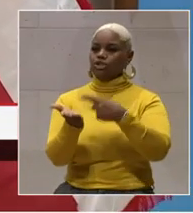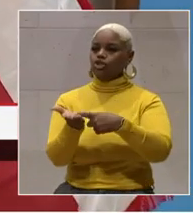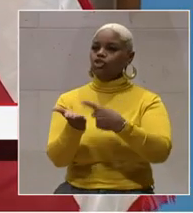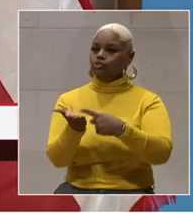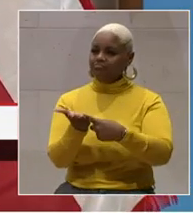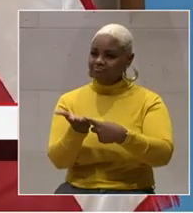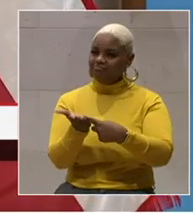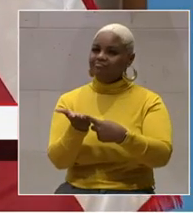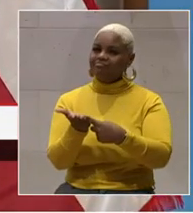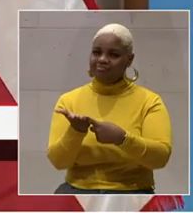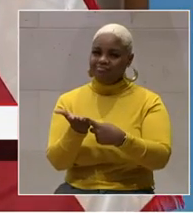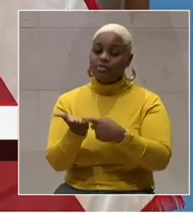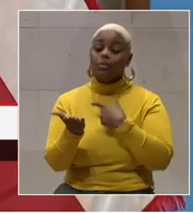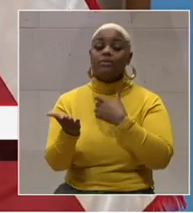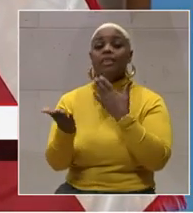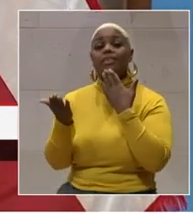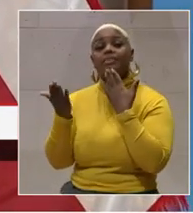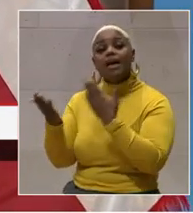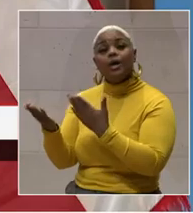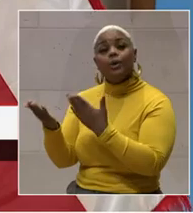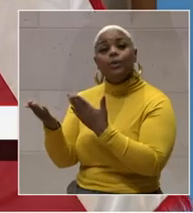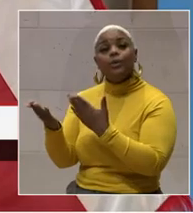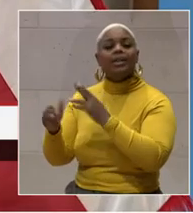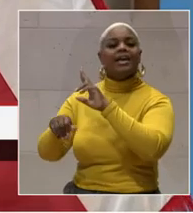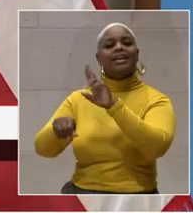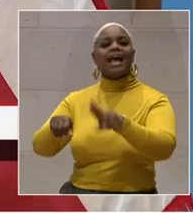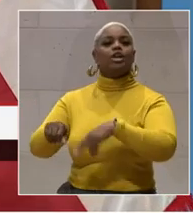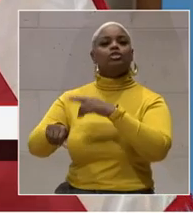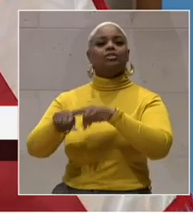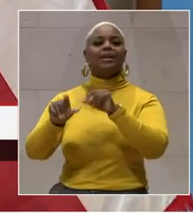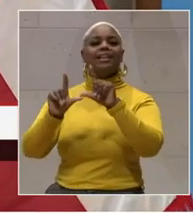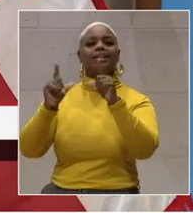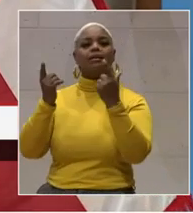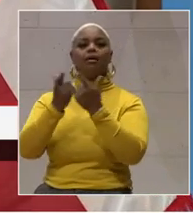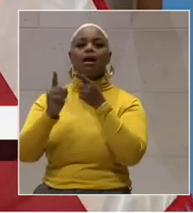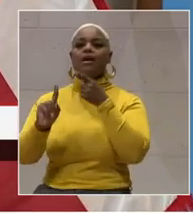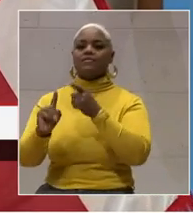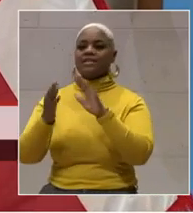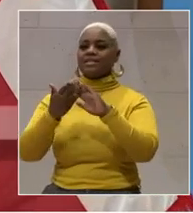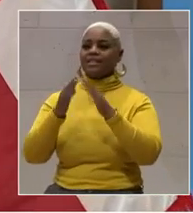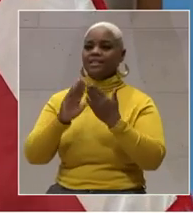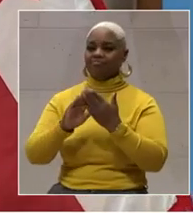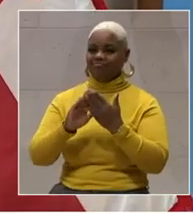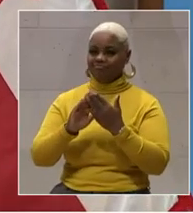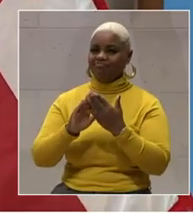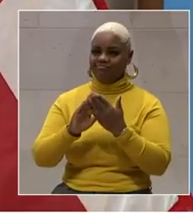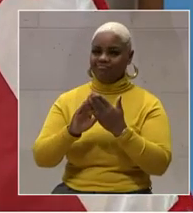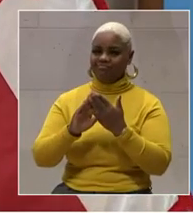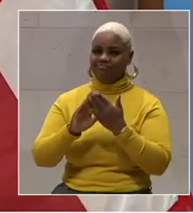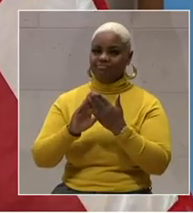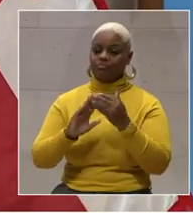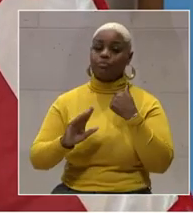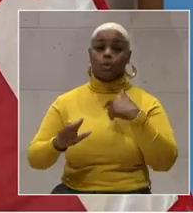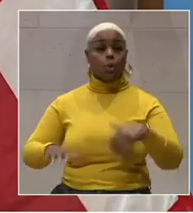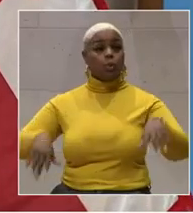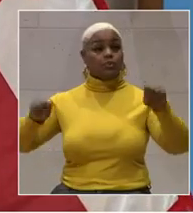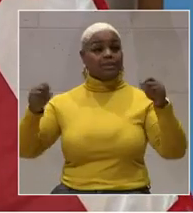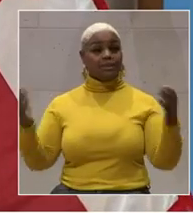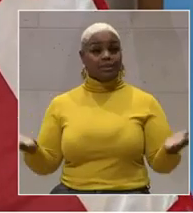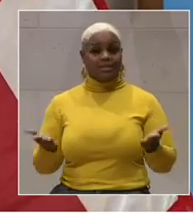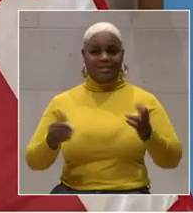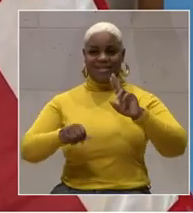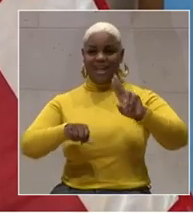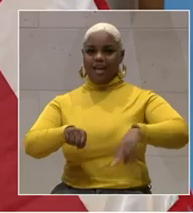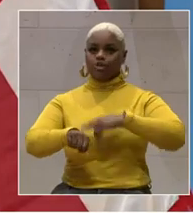thank Clarence Anthony and the National League of Cities for convening us for this national